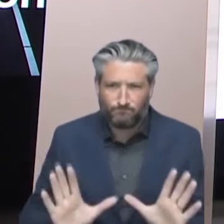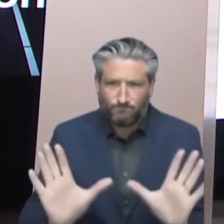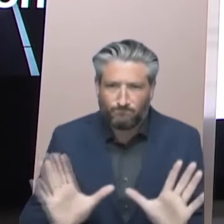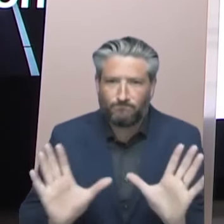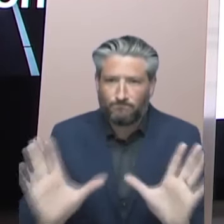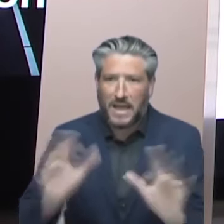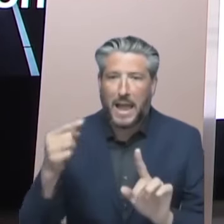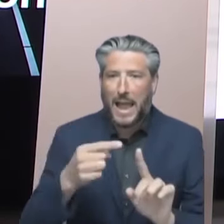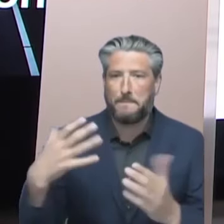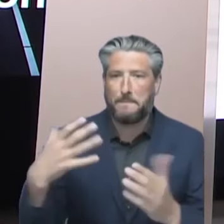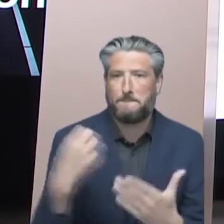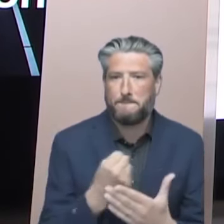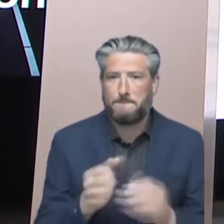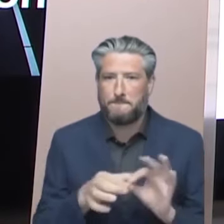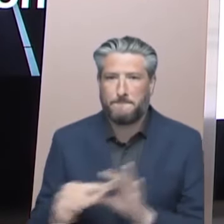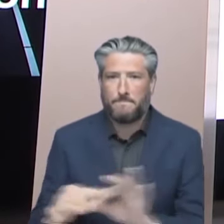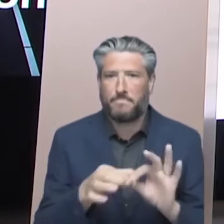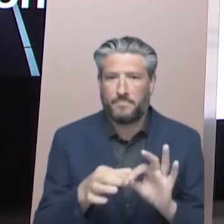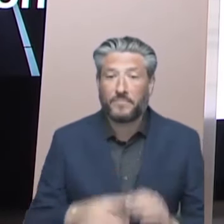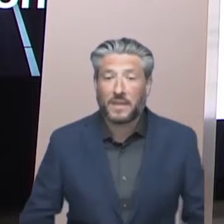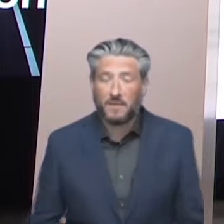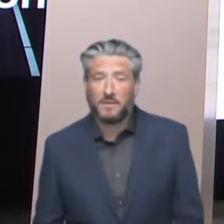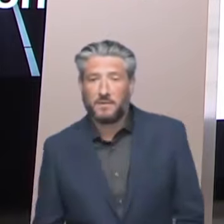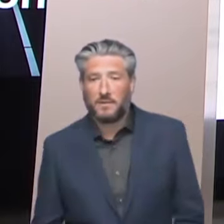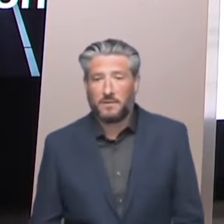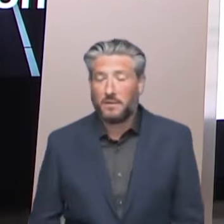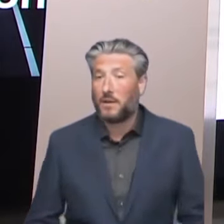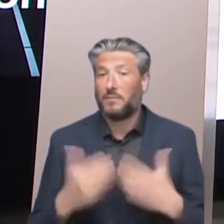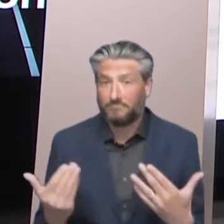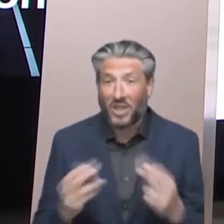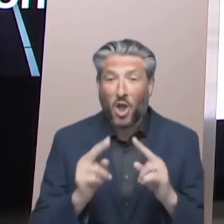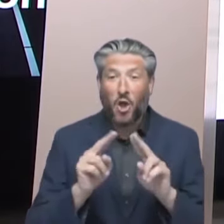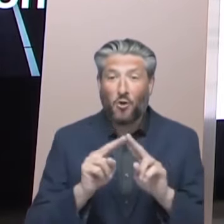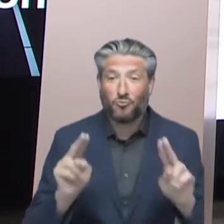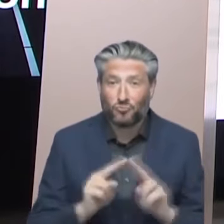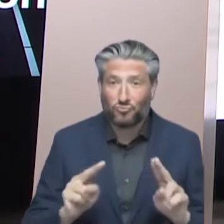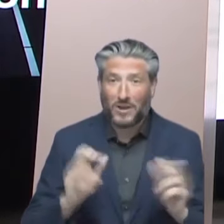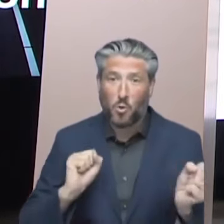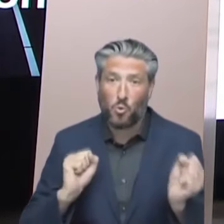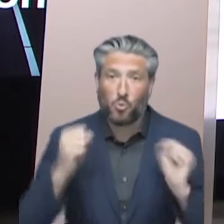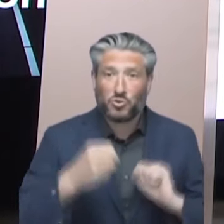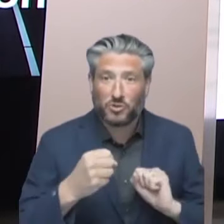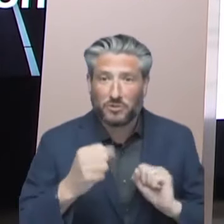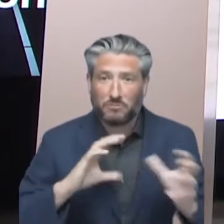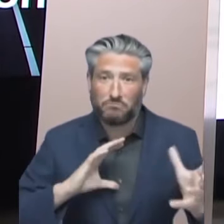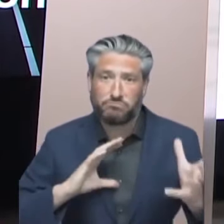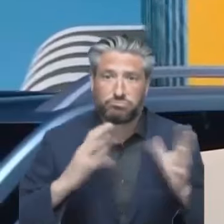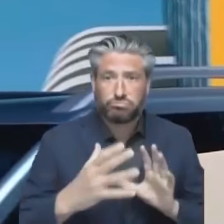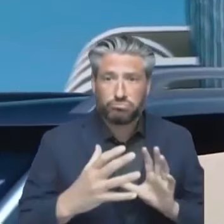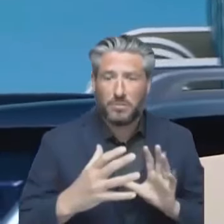So, just like in Renaultution, our ESG strategy is also going to